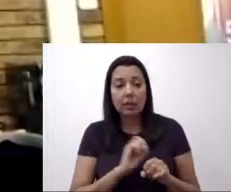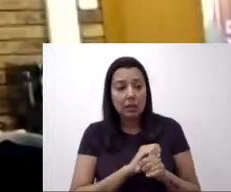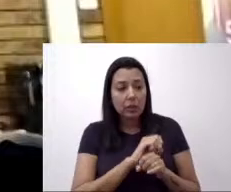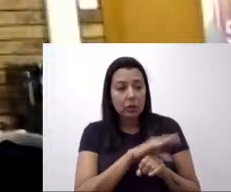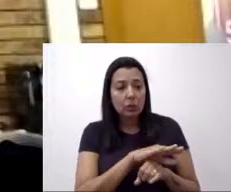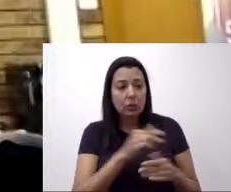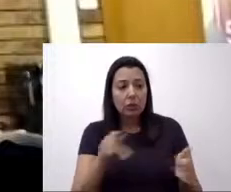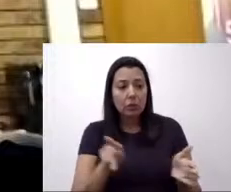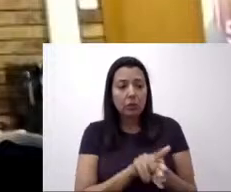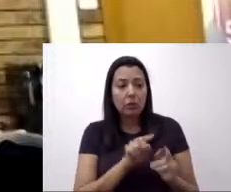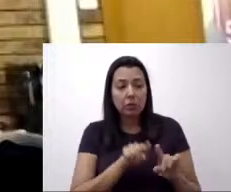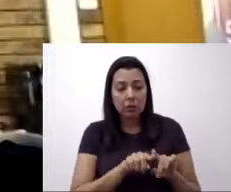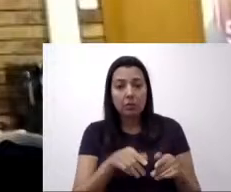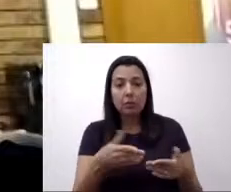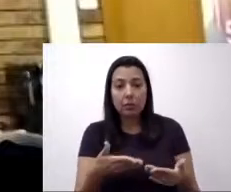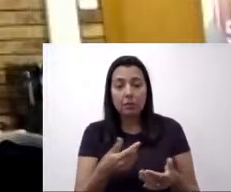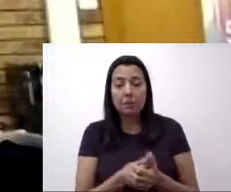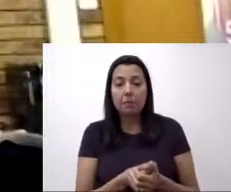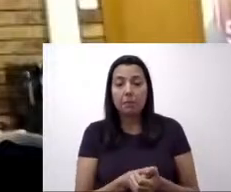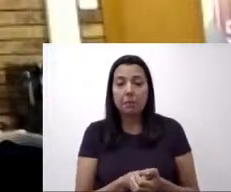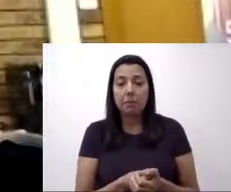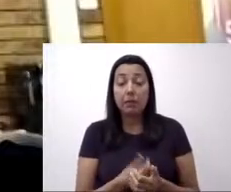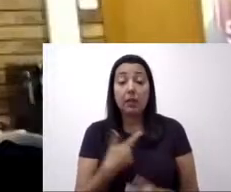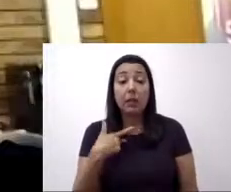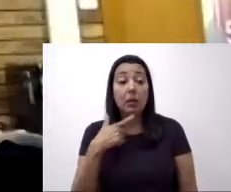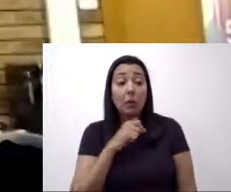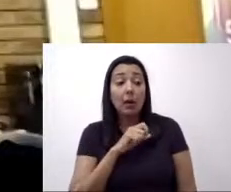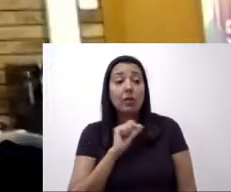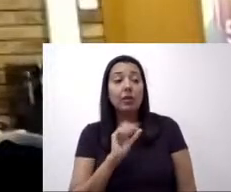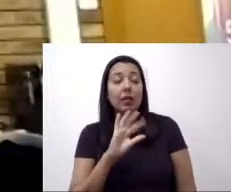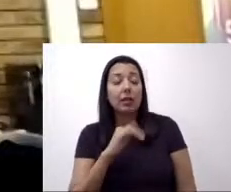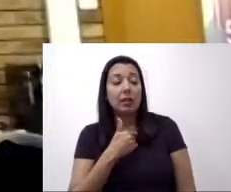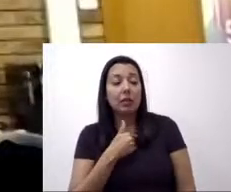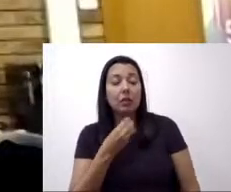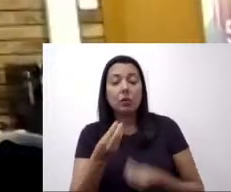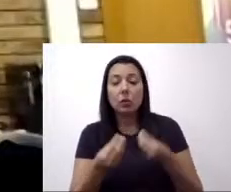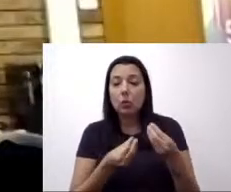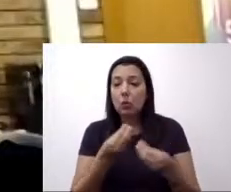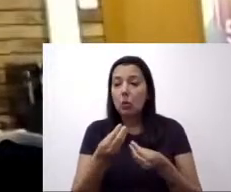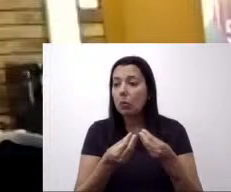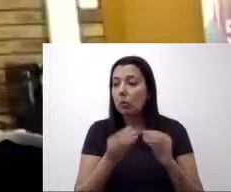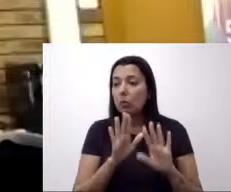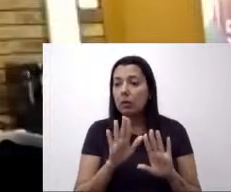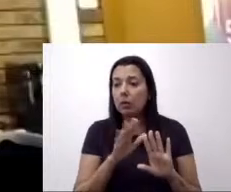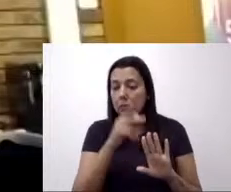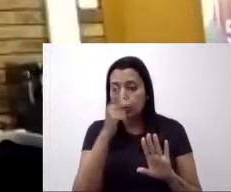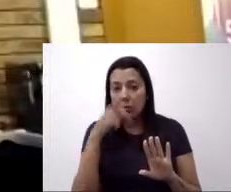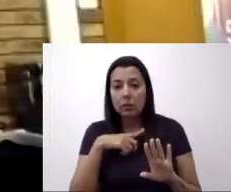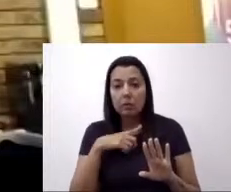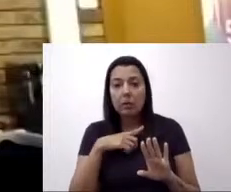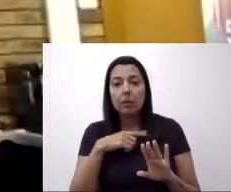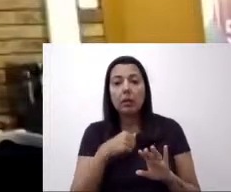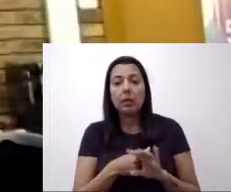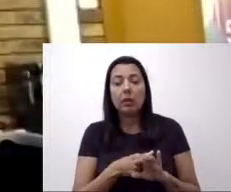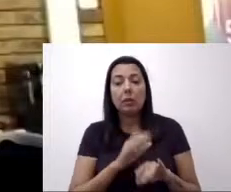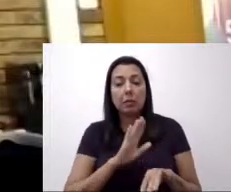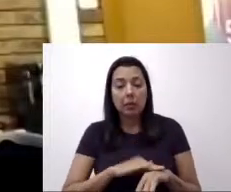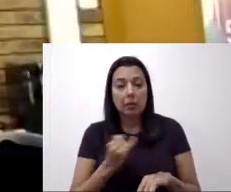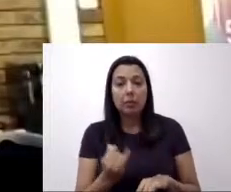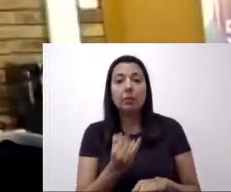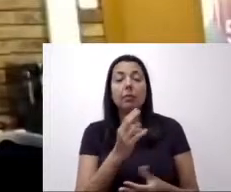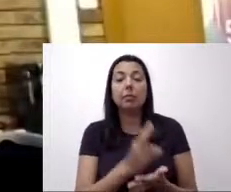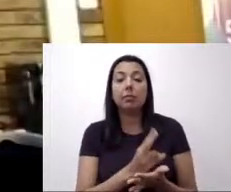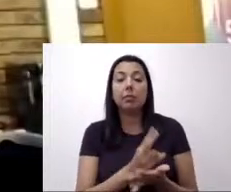is, in our way, empirical case is more important than the model we use. And